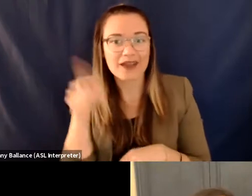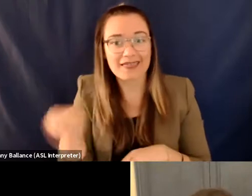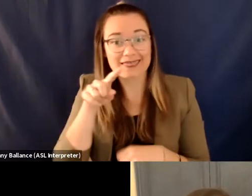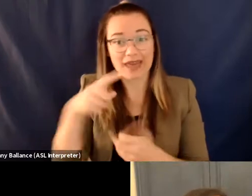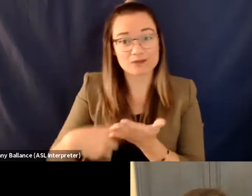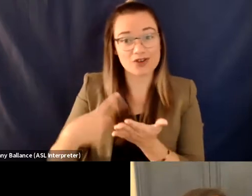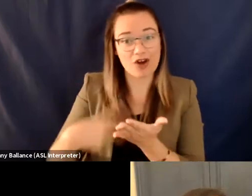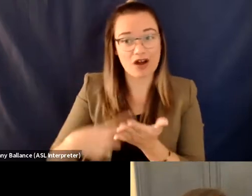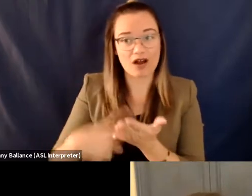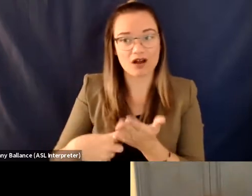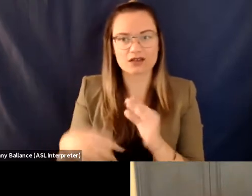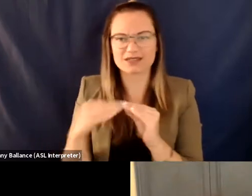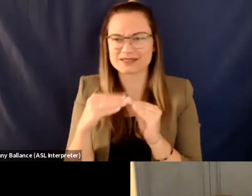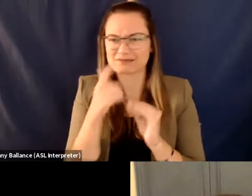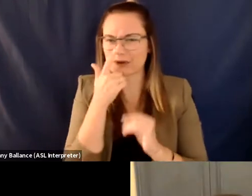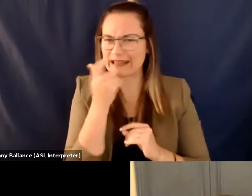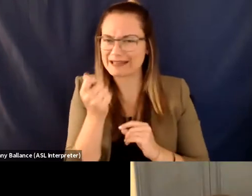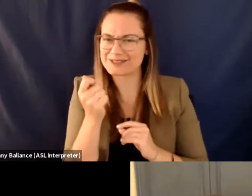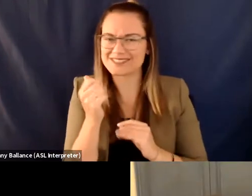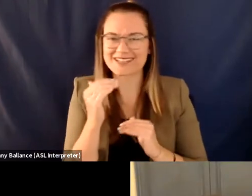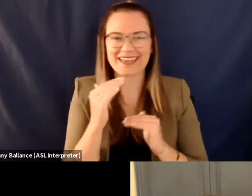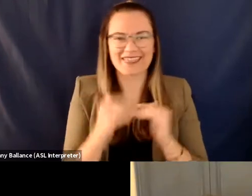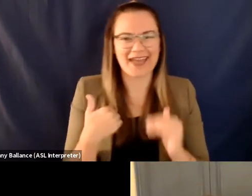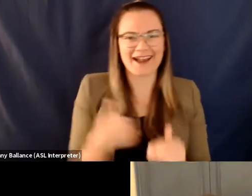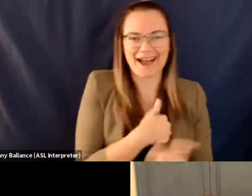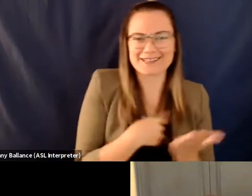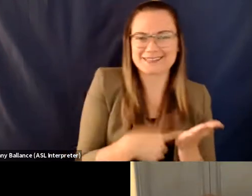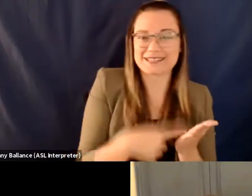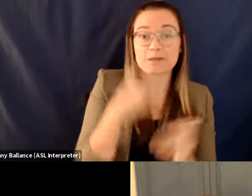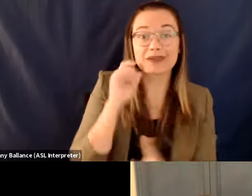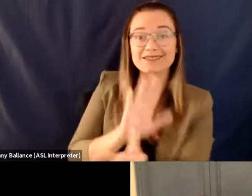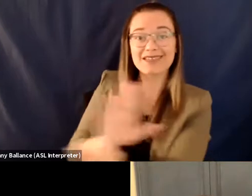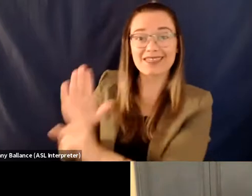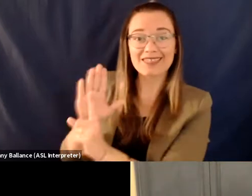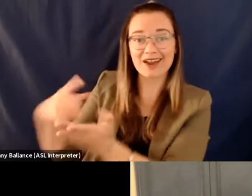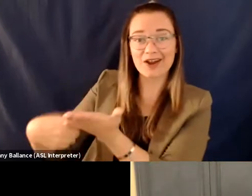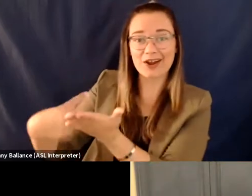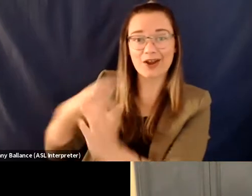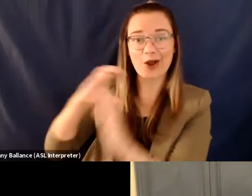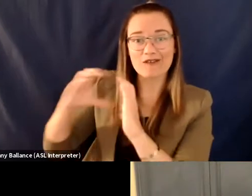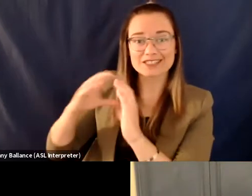is a little more interesting than us, just because their conversation is so,